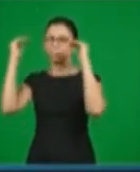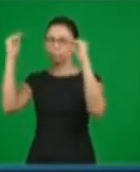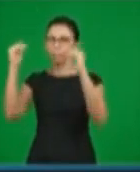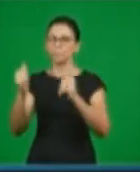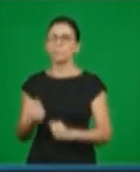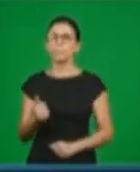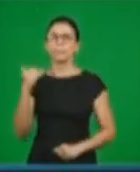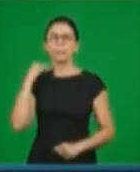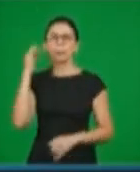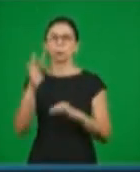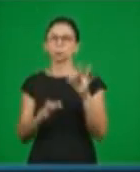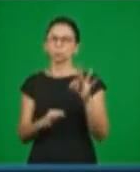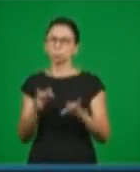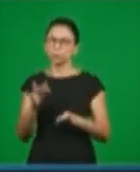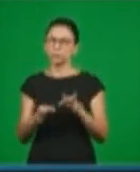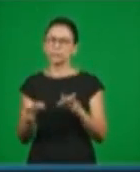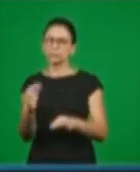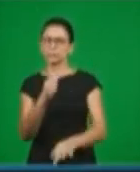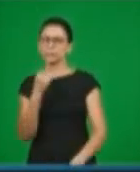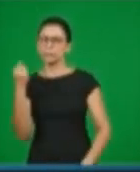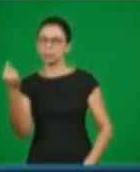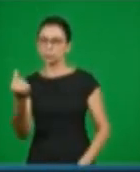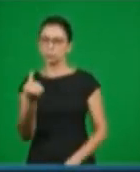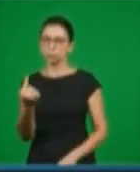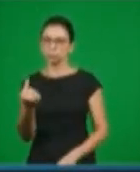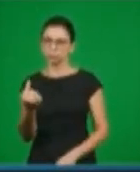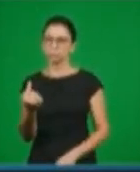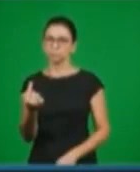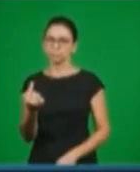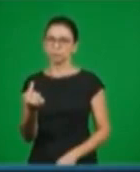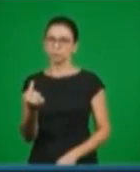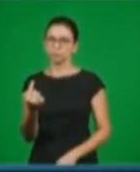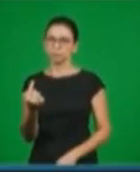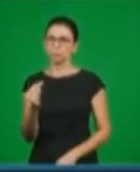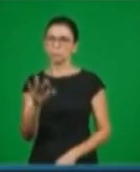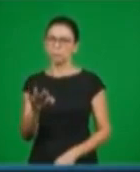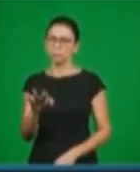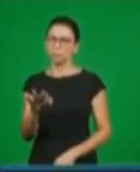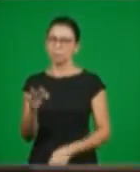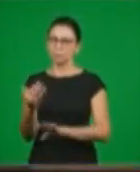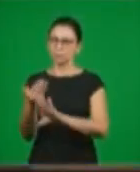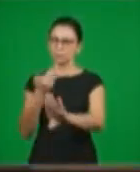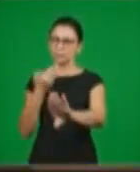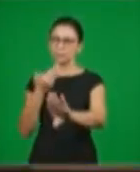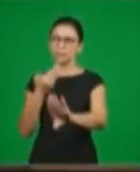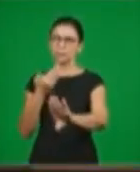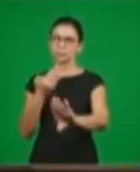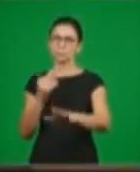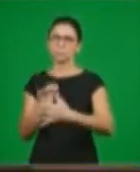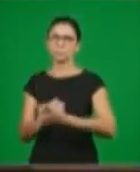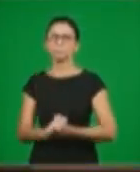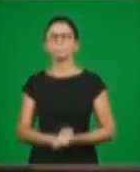and extensive. And we are separated far from one to another on the wall.